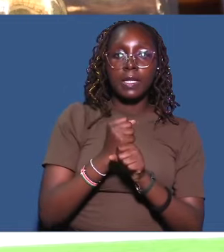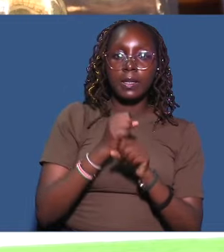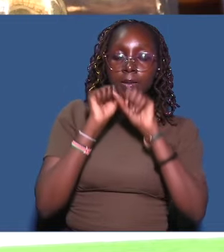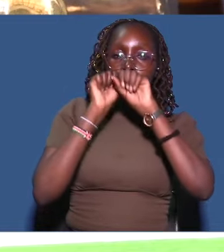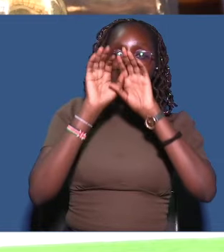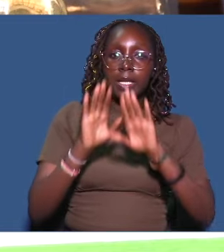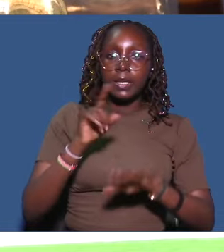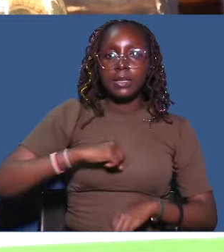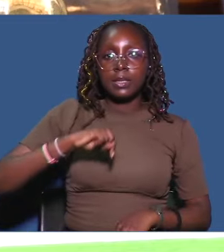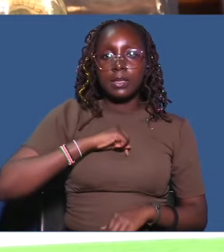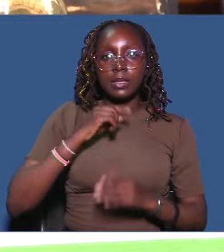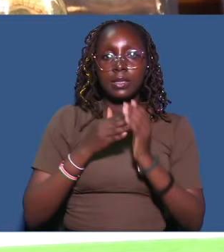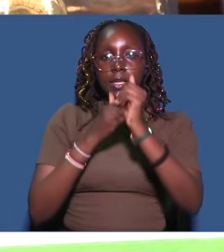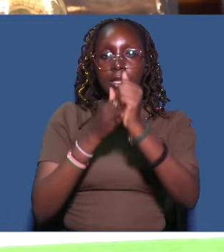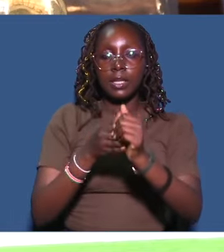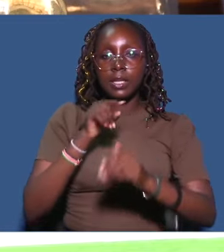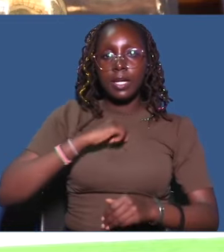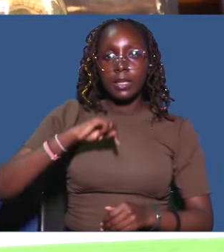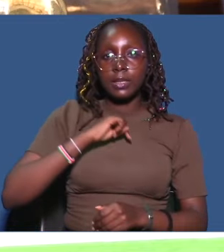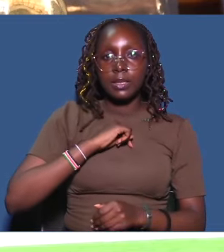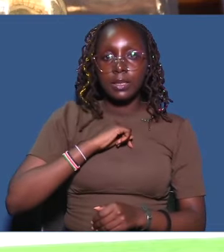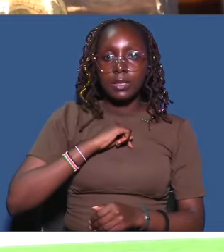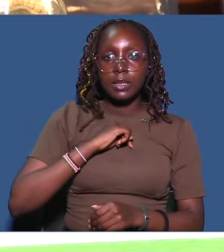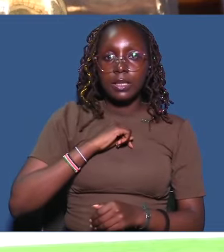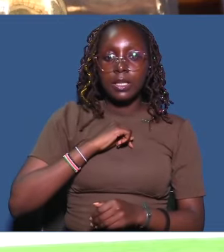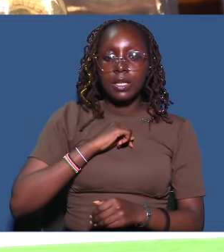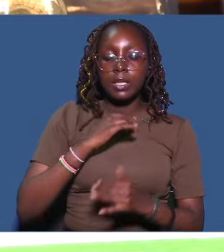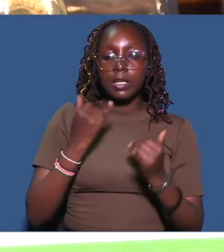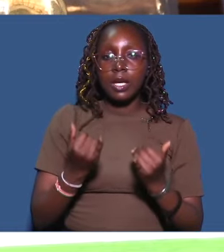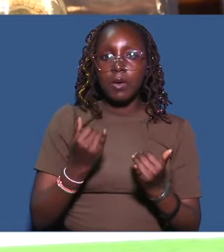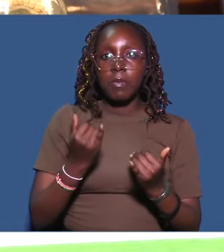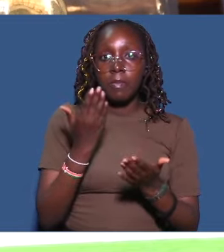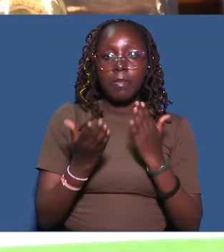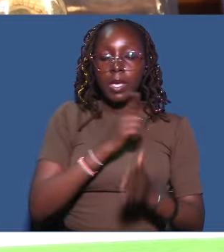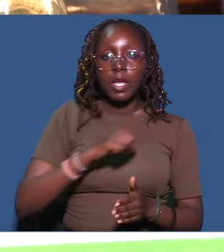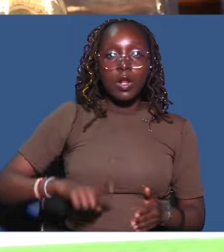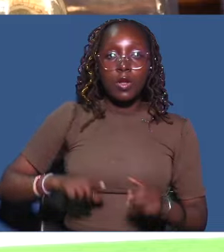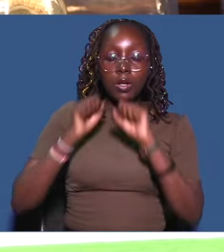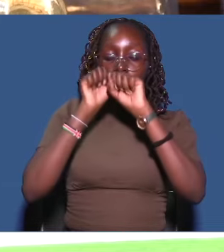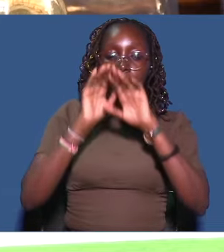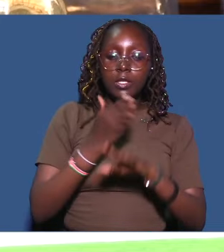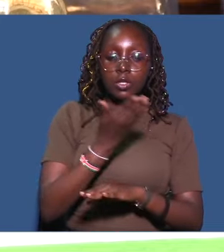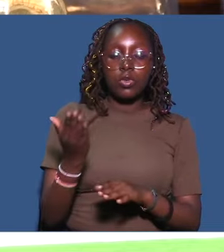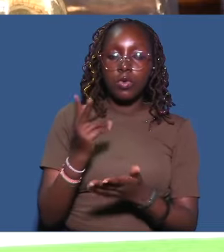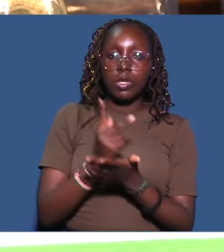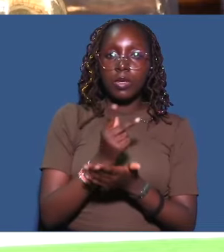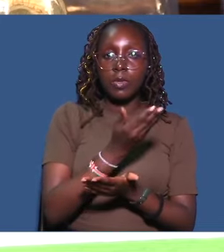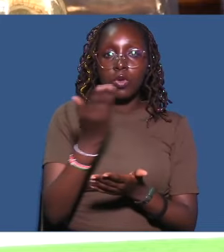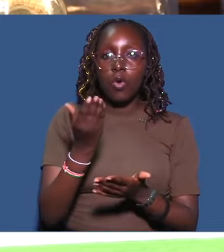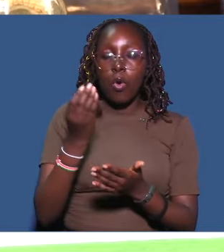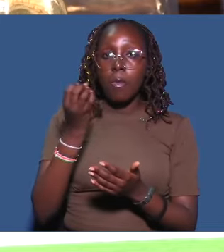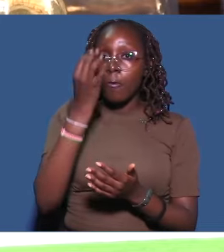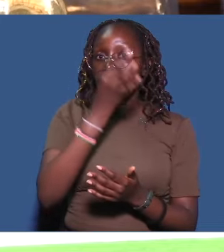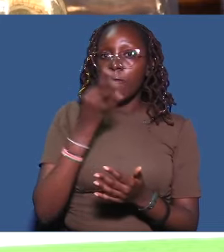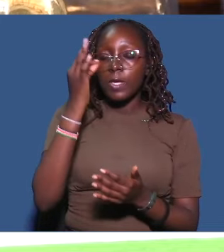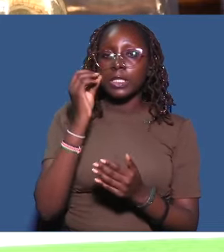Bless us and encourage us. Bless you, God. So my brothers and sisters, may the Lord bless you and keep you. May the Lord cause his face